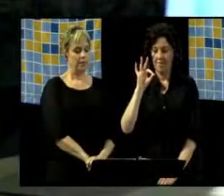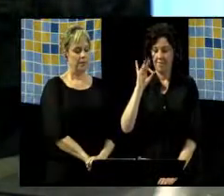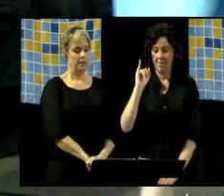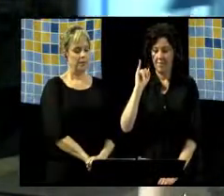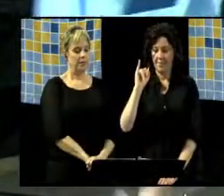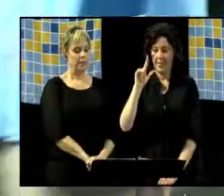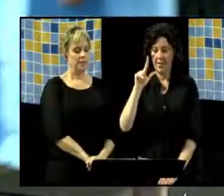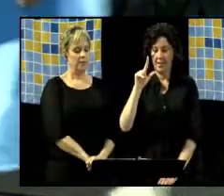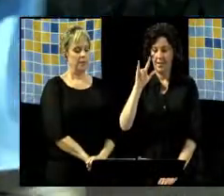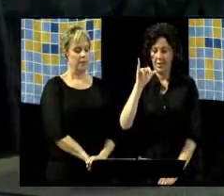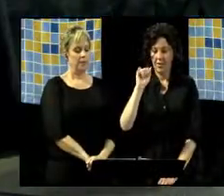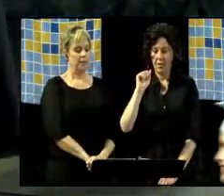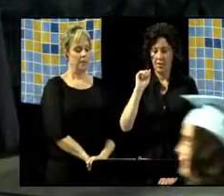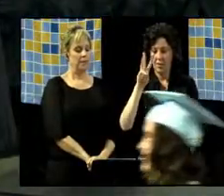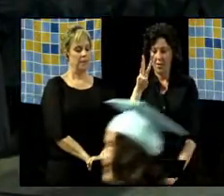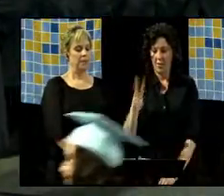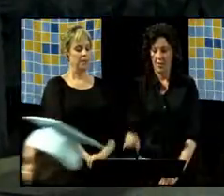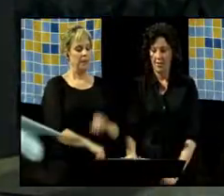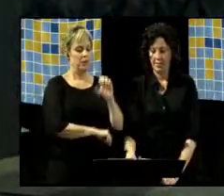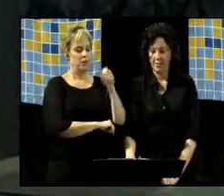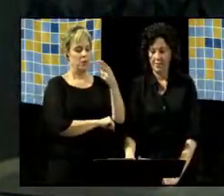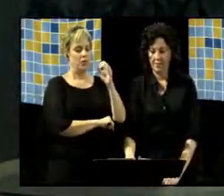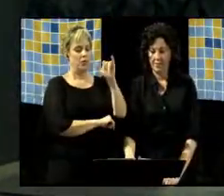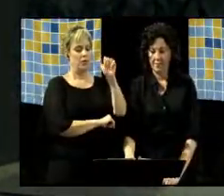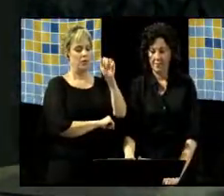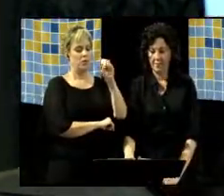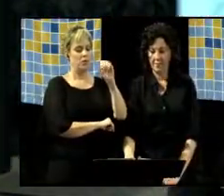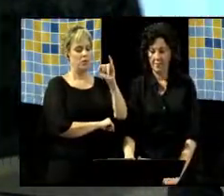Shiaja Honora Flemings.